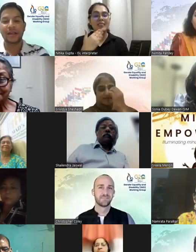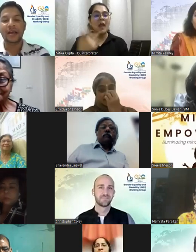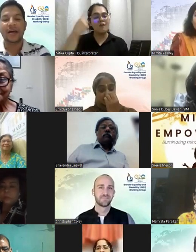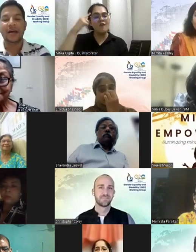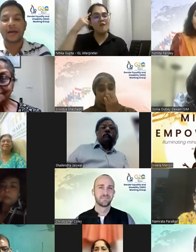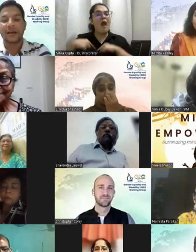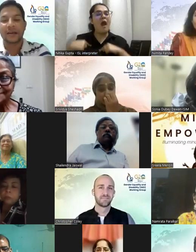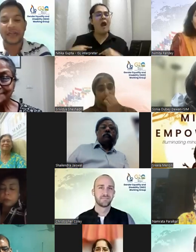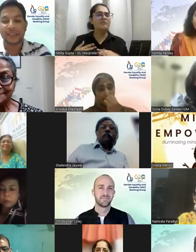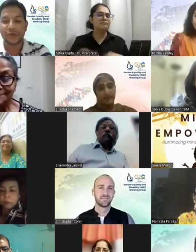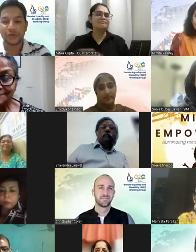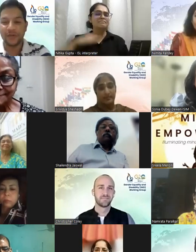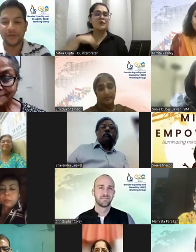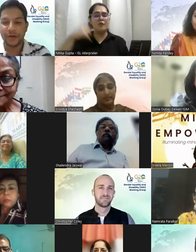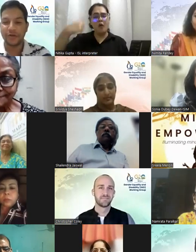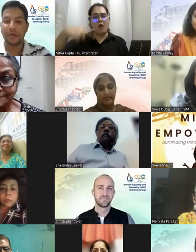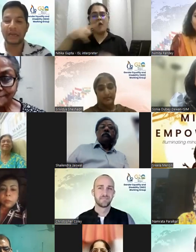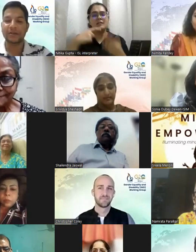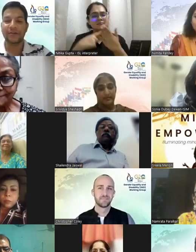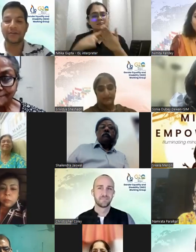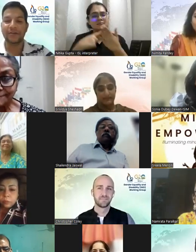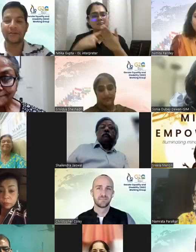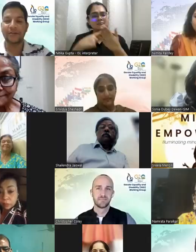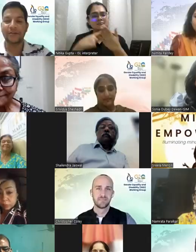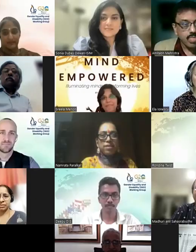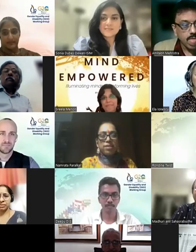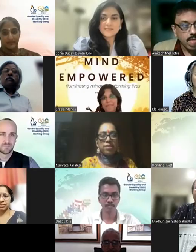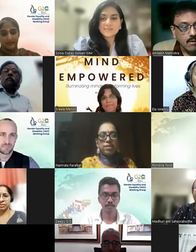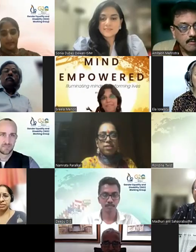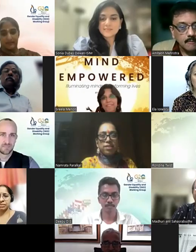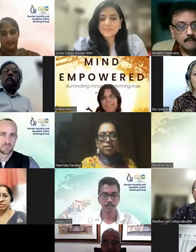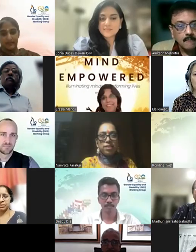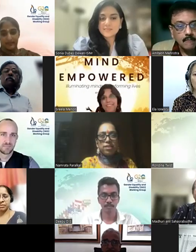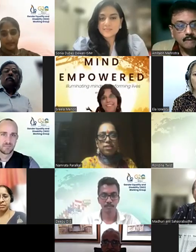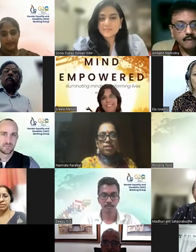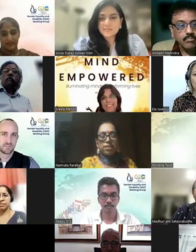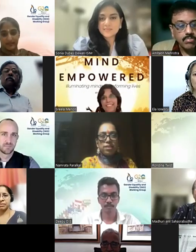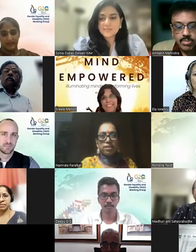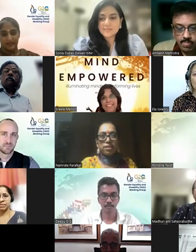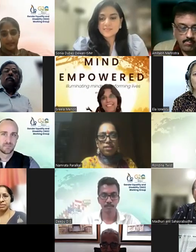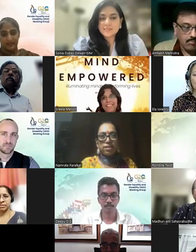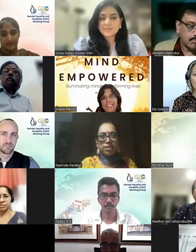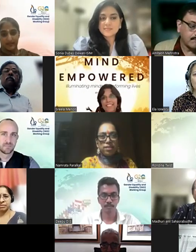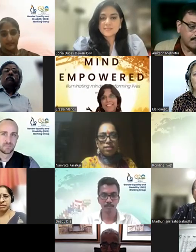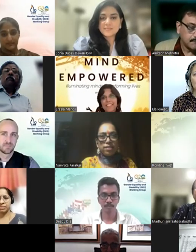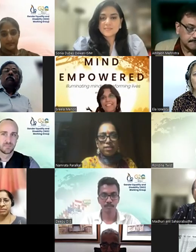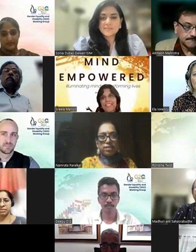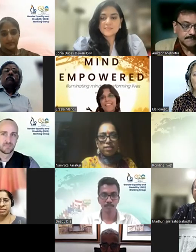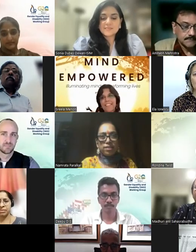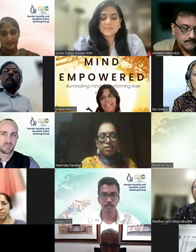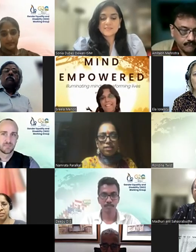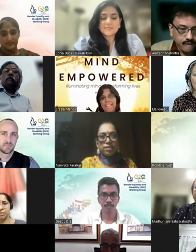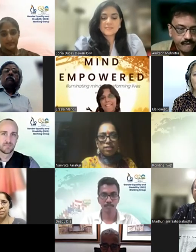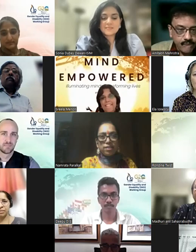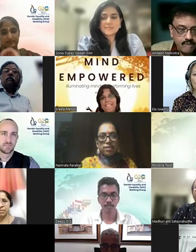heartfelt gratitude to everyone who made the webinar a grand success. So firstly, I would like to thank the GED Working